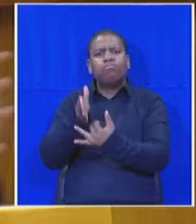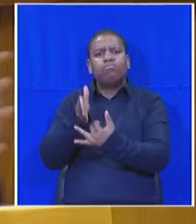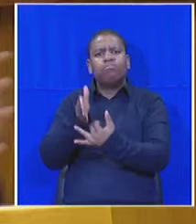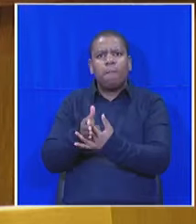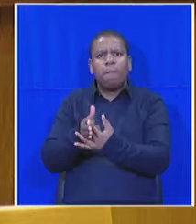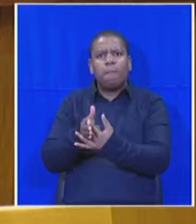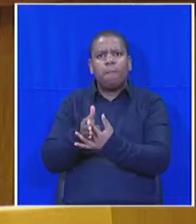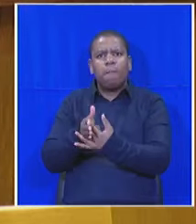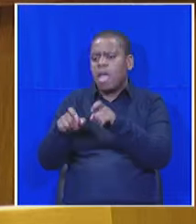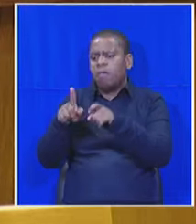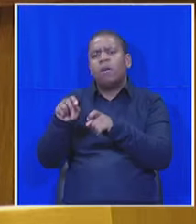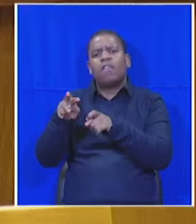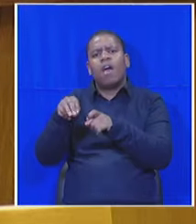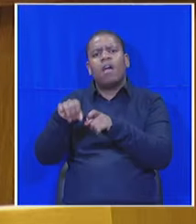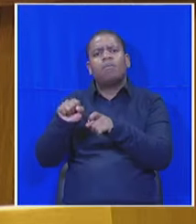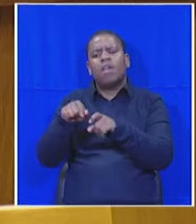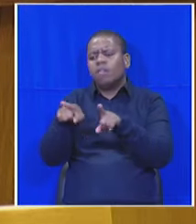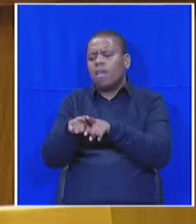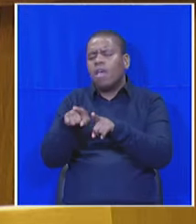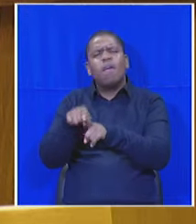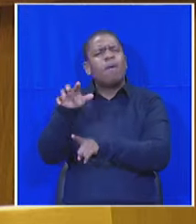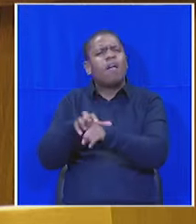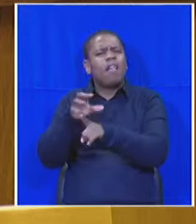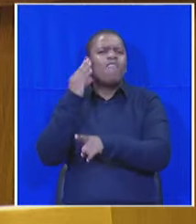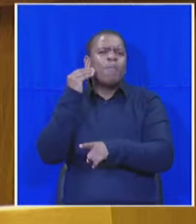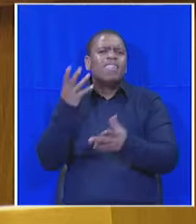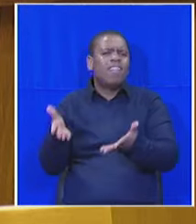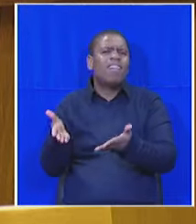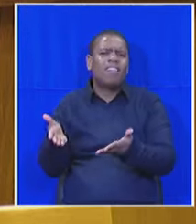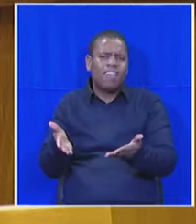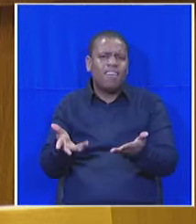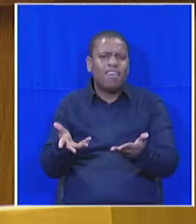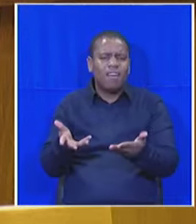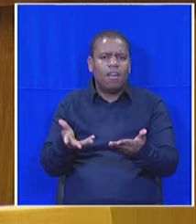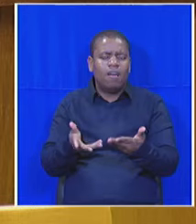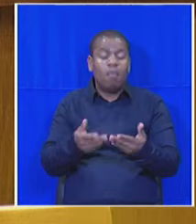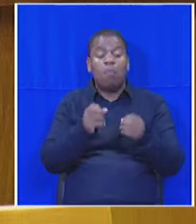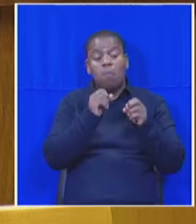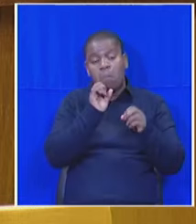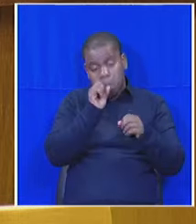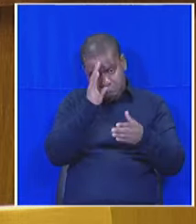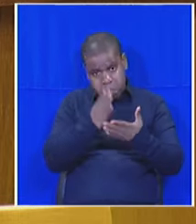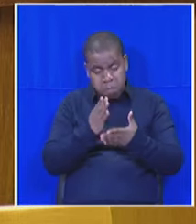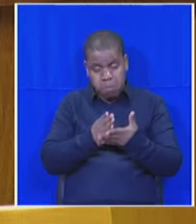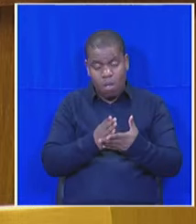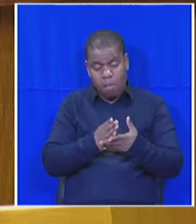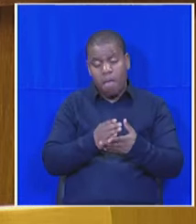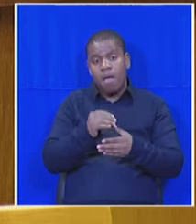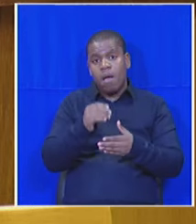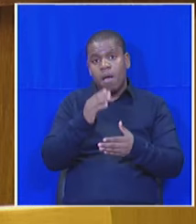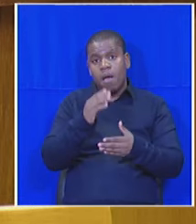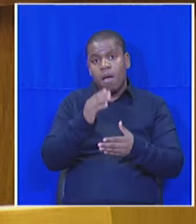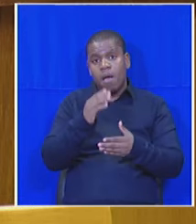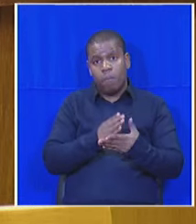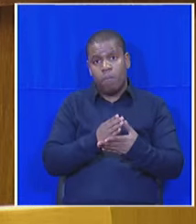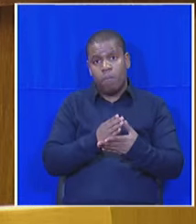cannot understand what they're talking about. In fact, Honourable Chairperson, in fact,